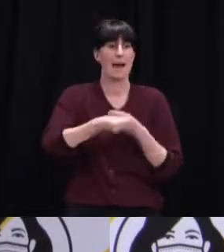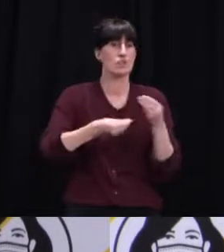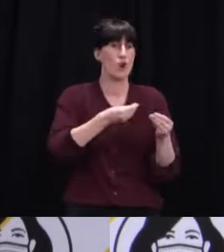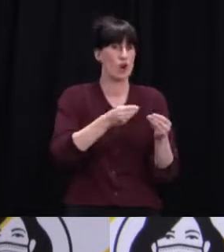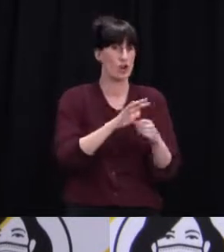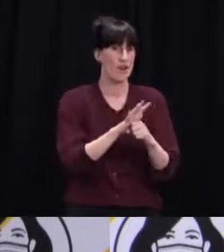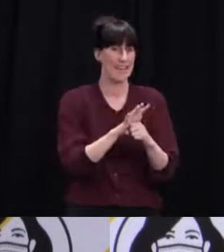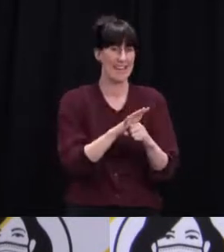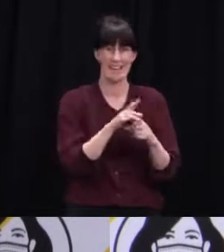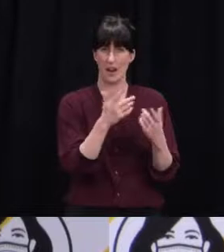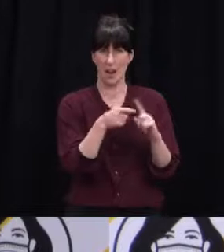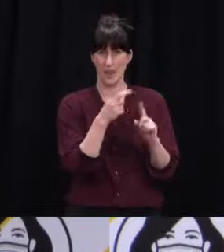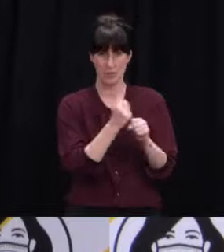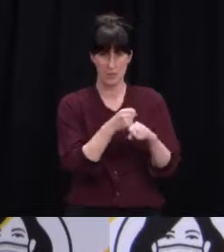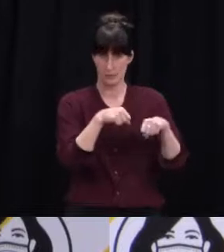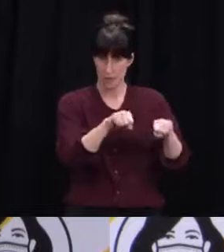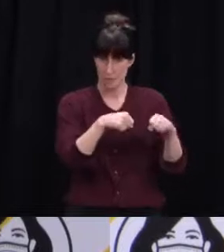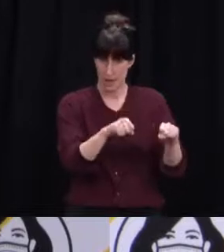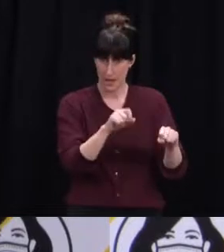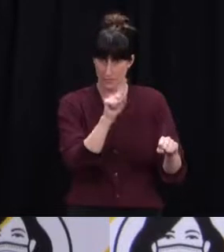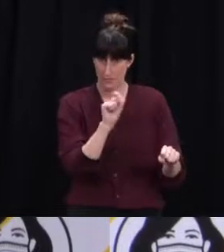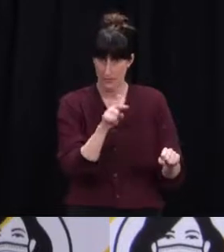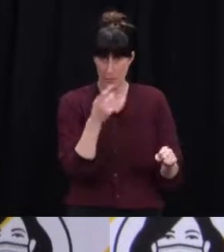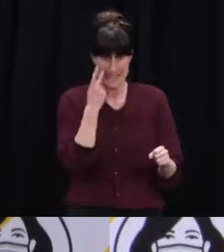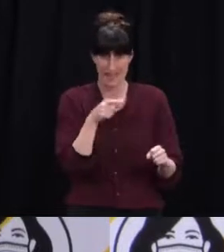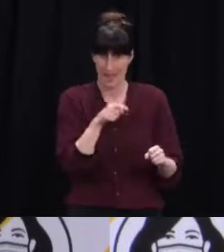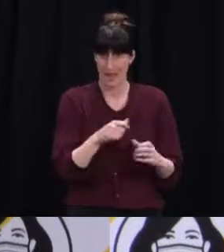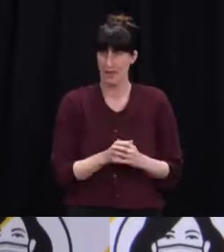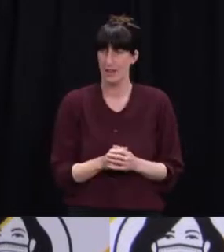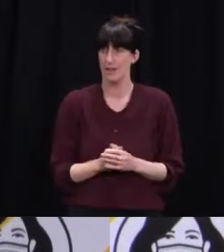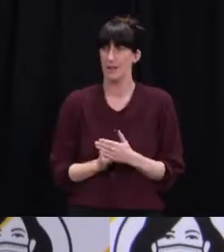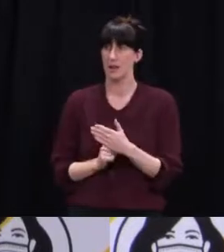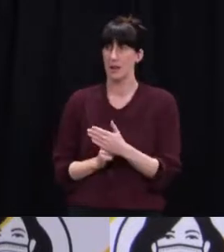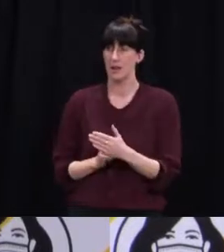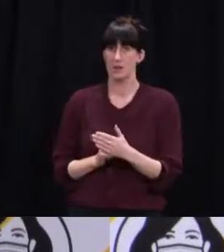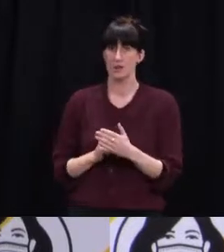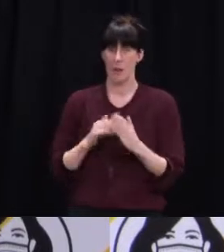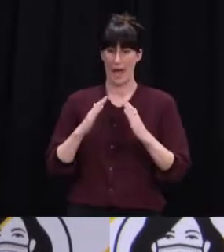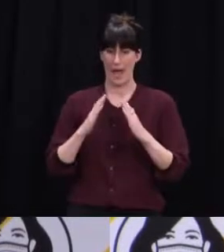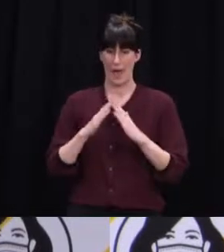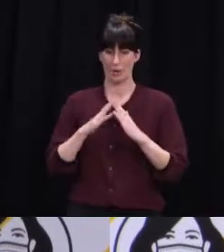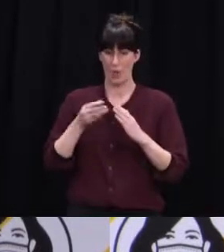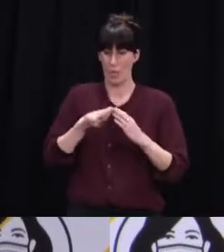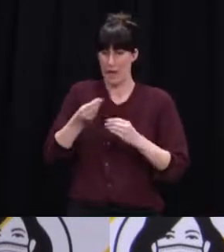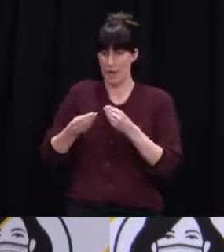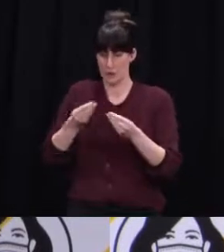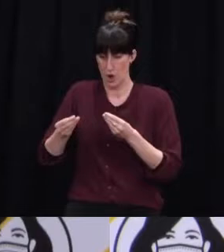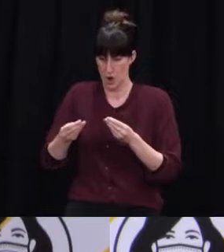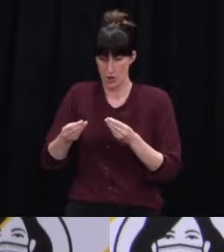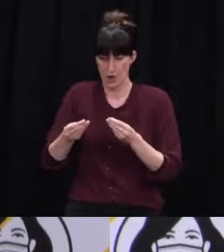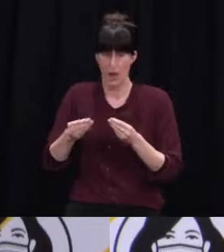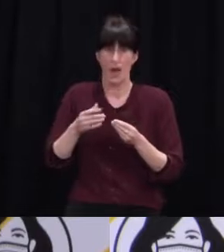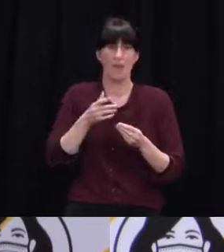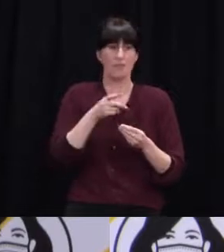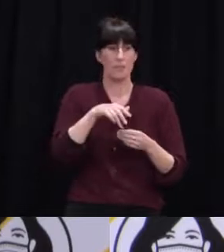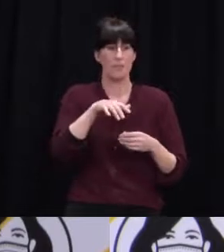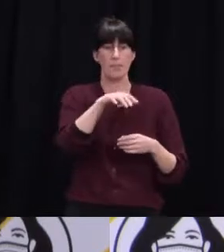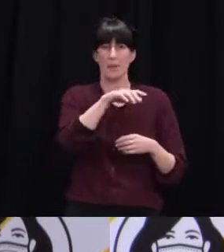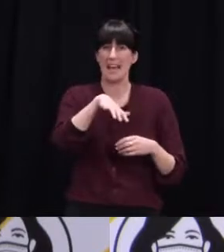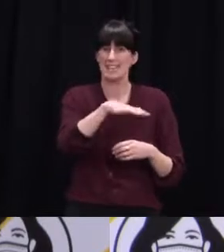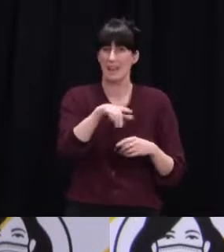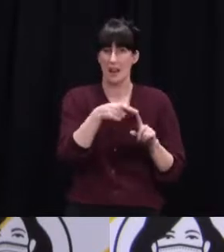are sort of in the process of going through on a daily basis now and trying to give people a greater sense of whether the new cases we're seeing